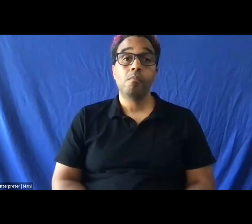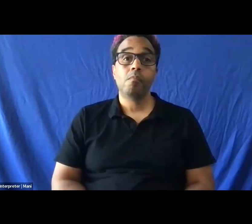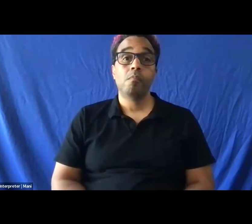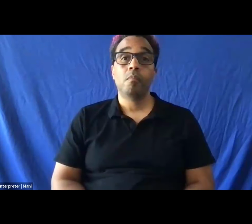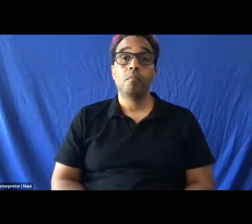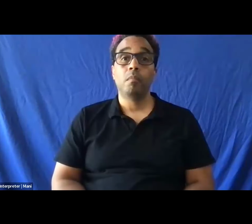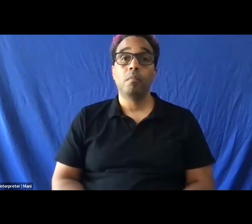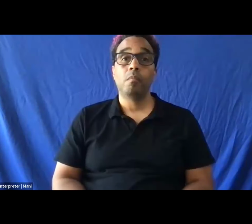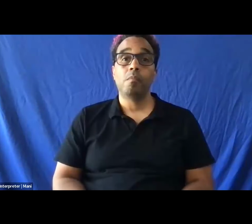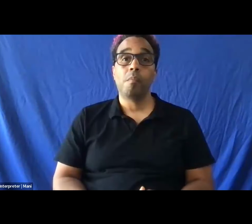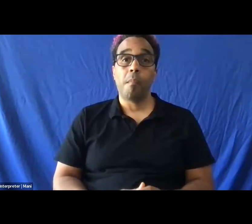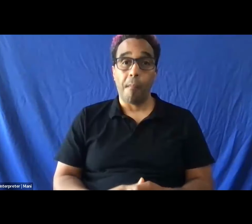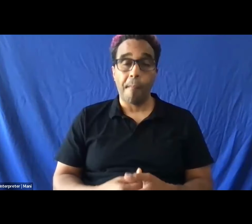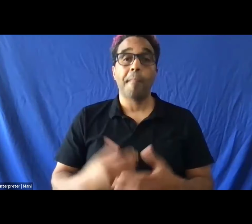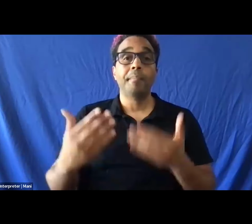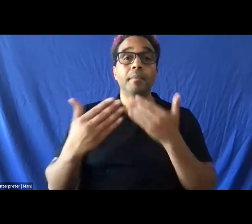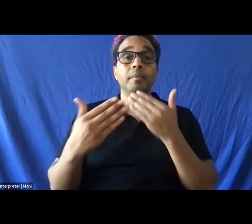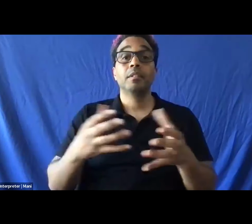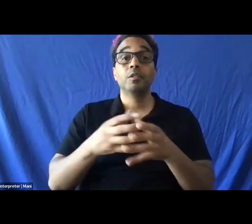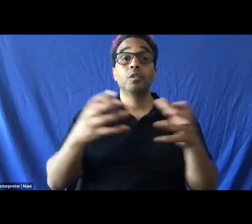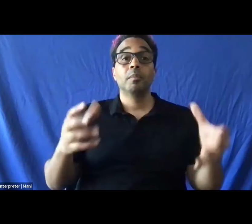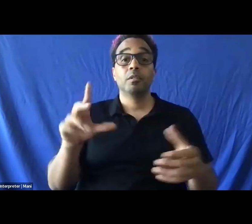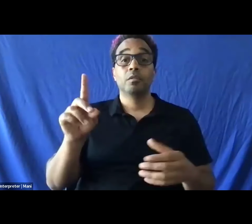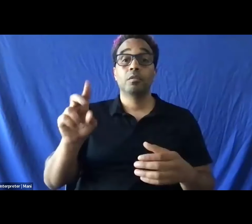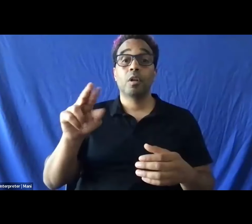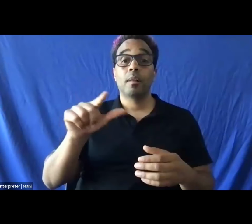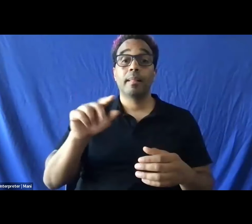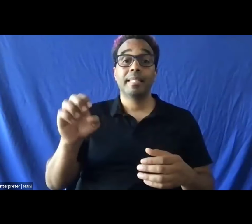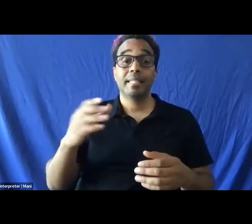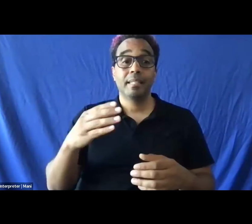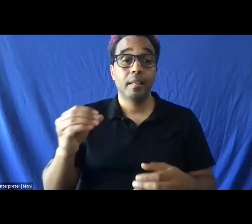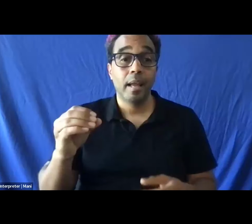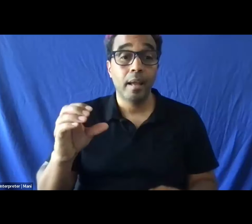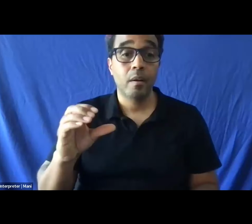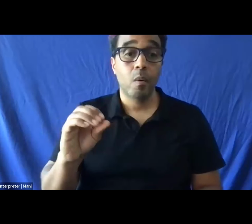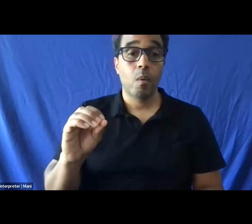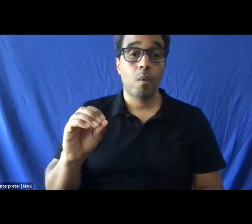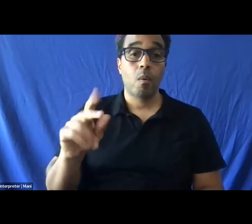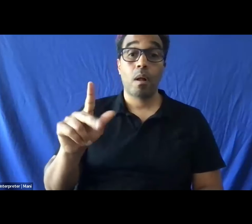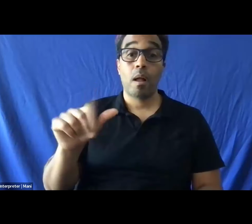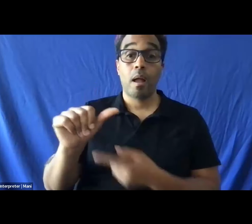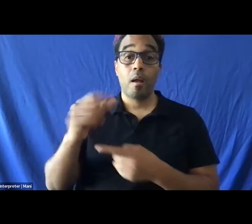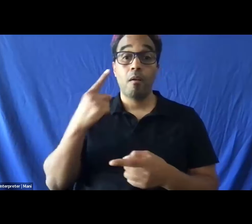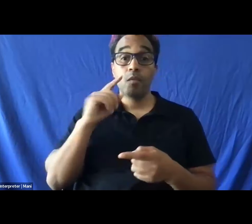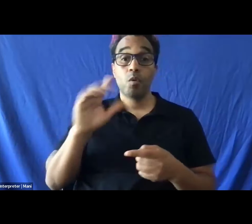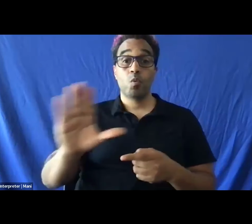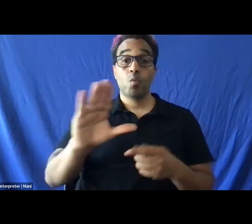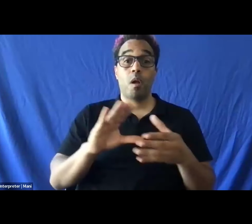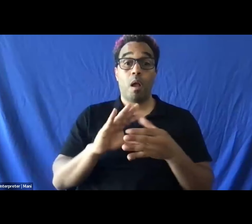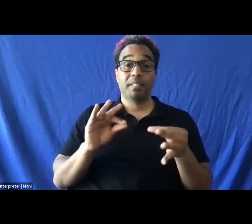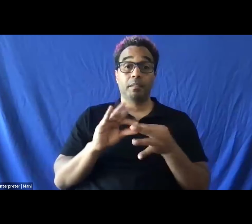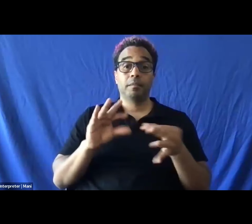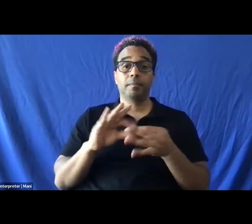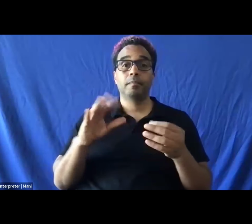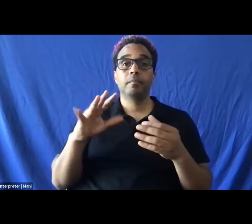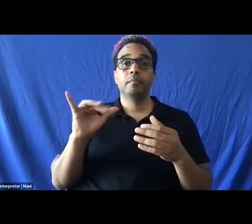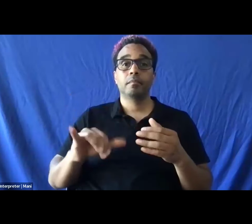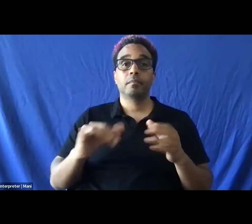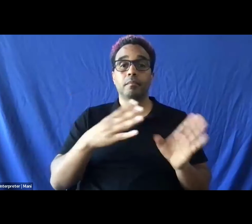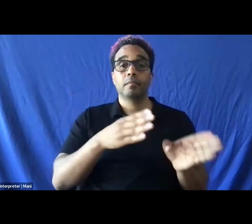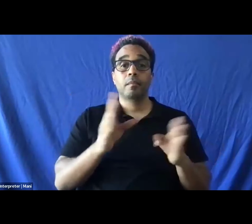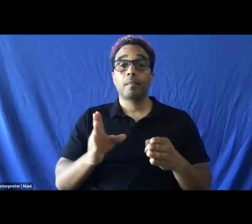So I thank you so much, Dr. Lee and Dr. Okah, for your comments. I'd like to transition here to our discussion,